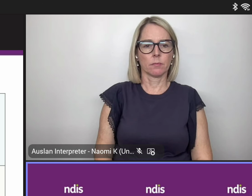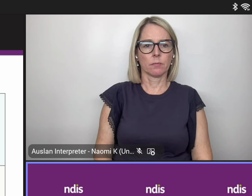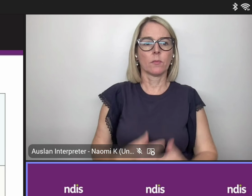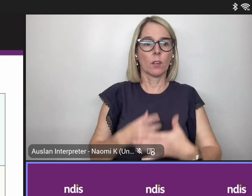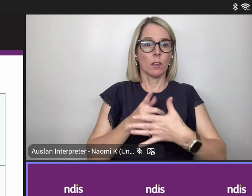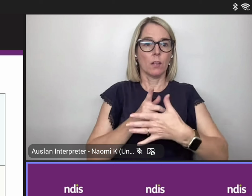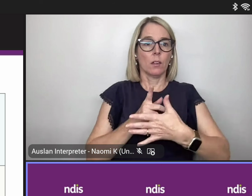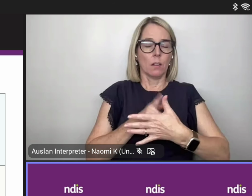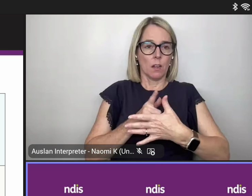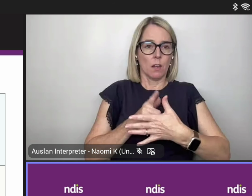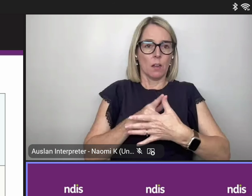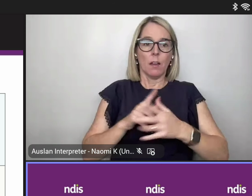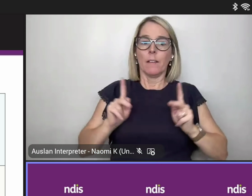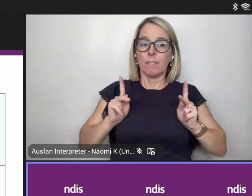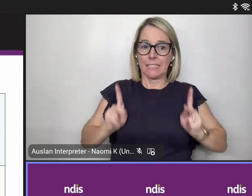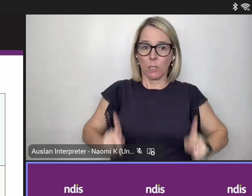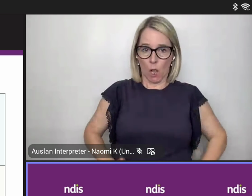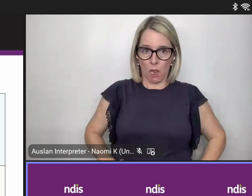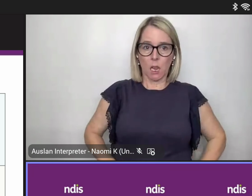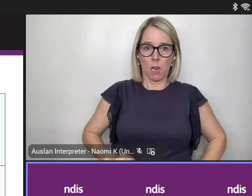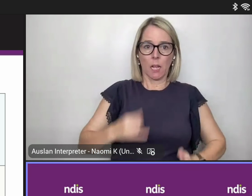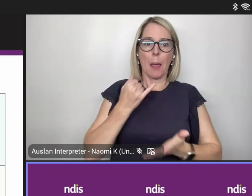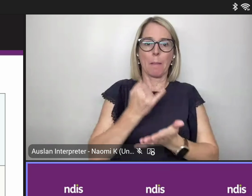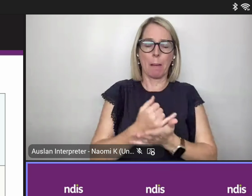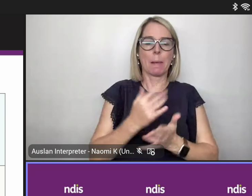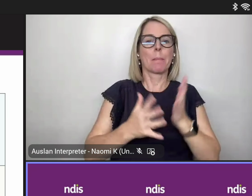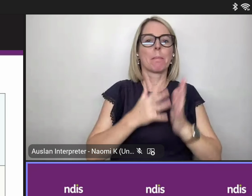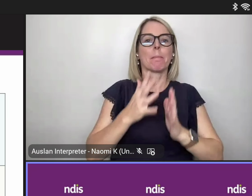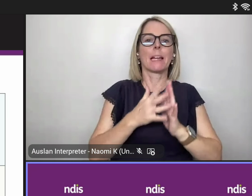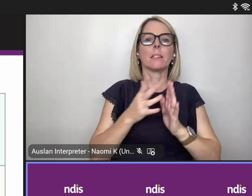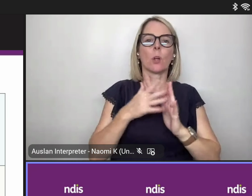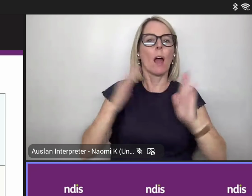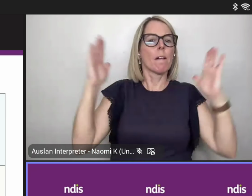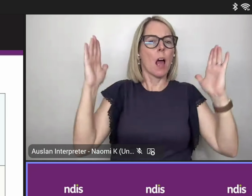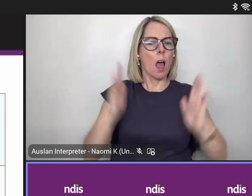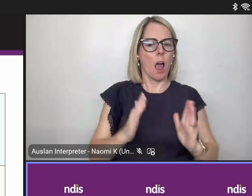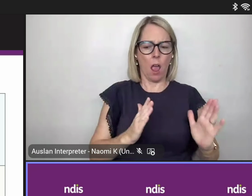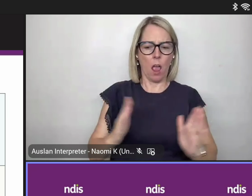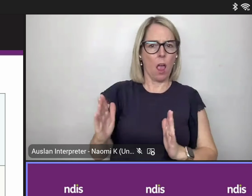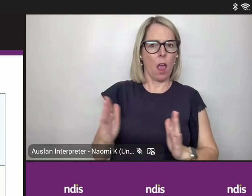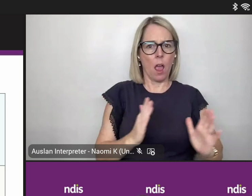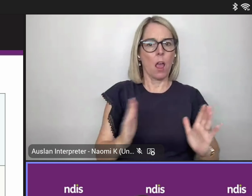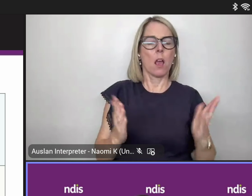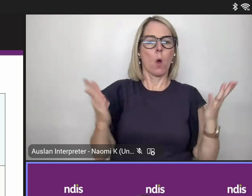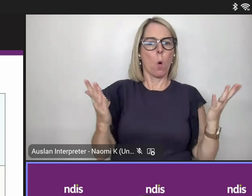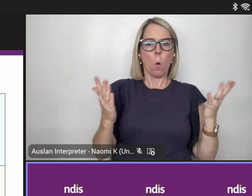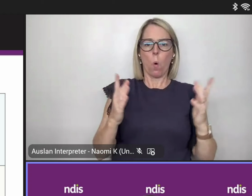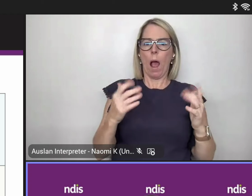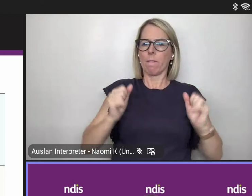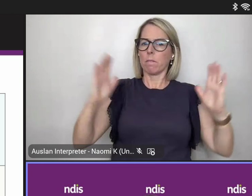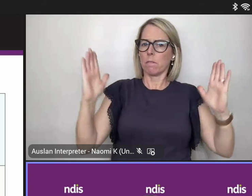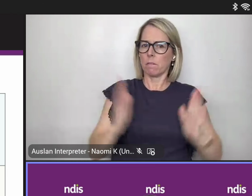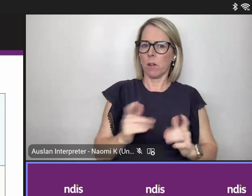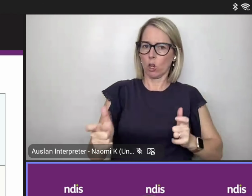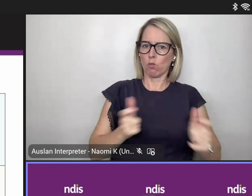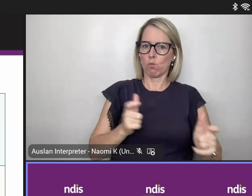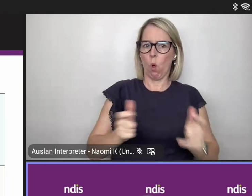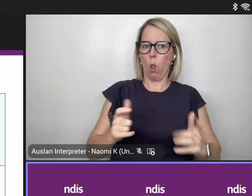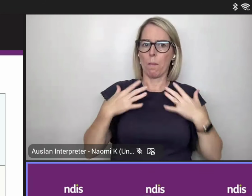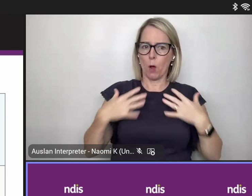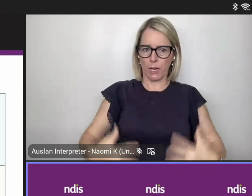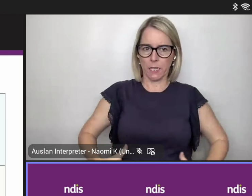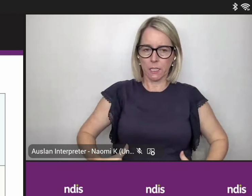Physical impairments, this means you have reduced ability to move or control parts of your body. Physical